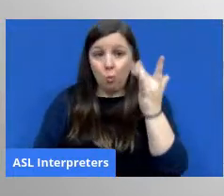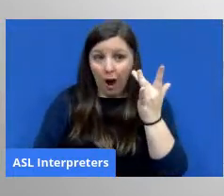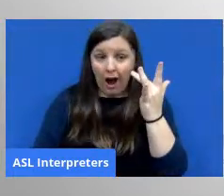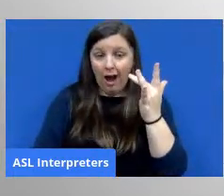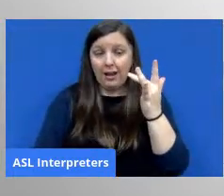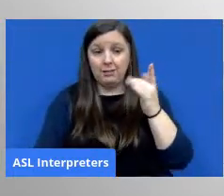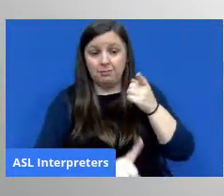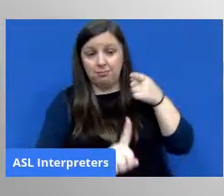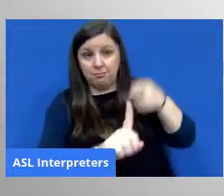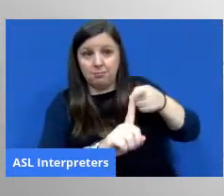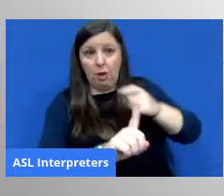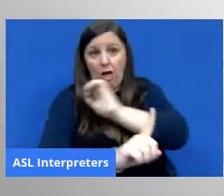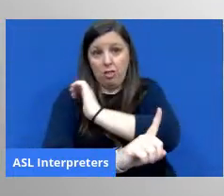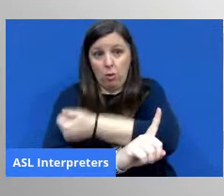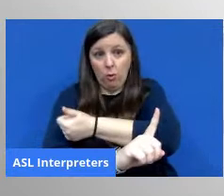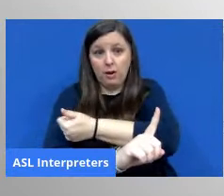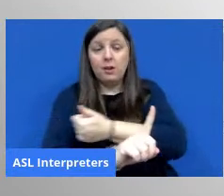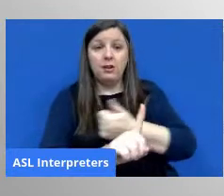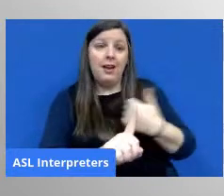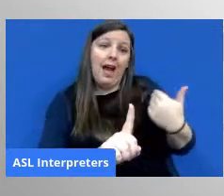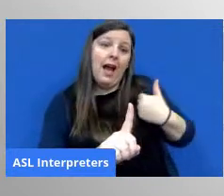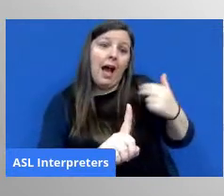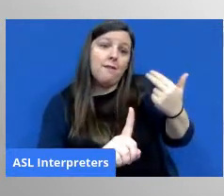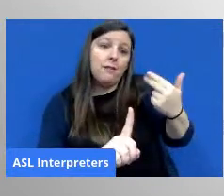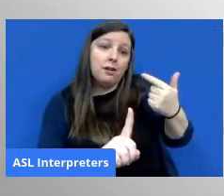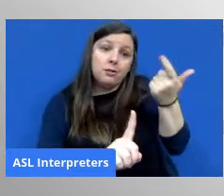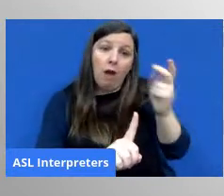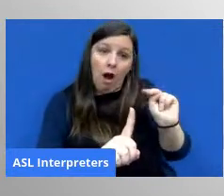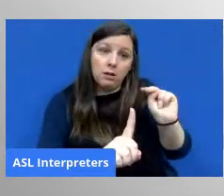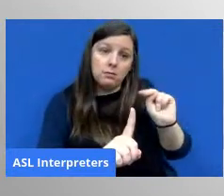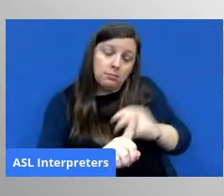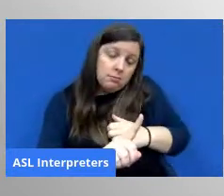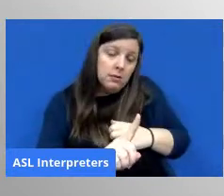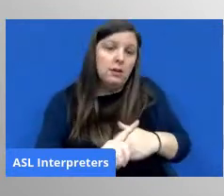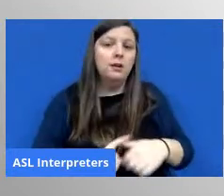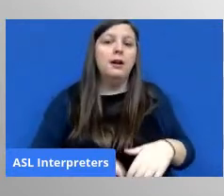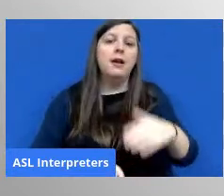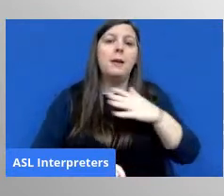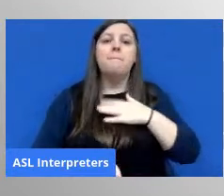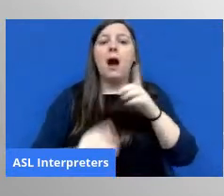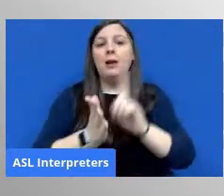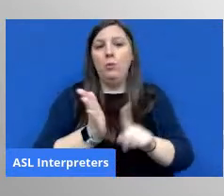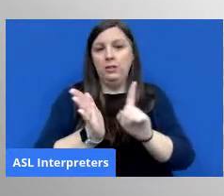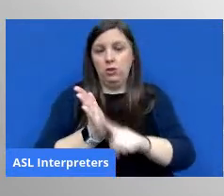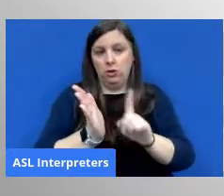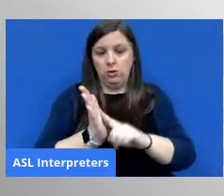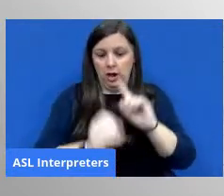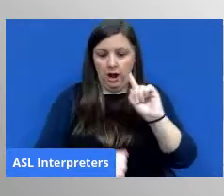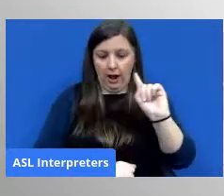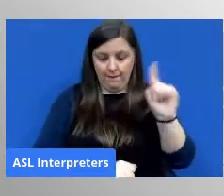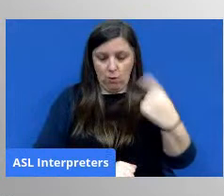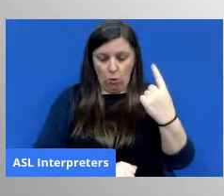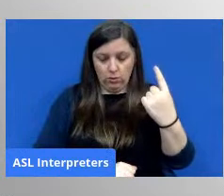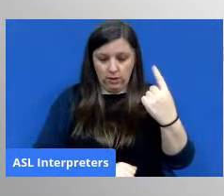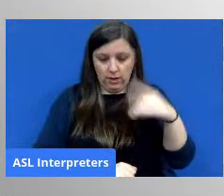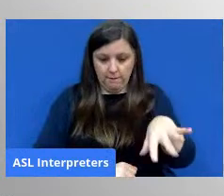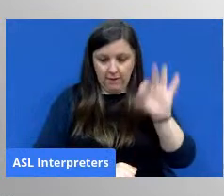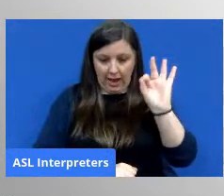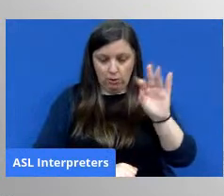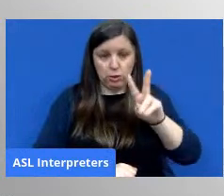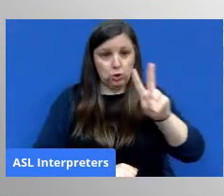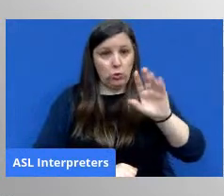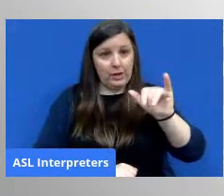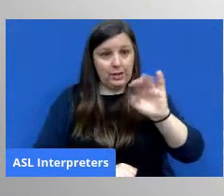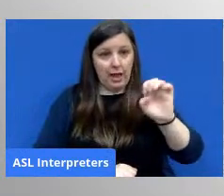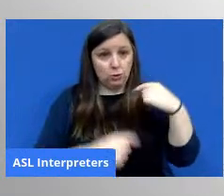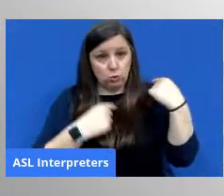And in my research, I've only found 2 cases. There've